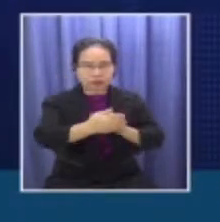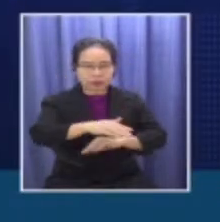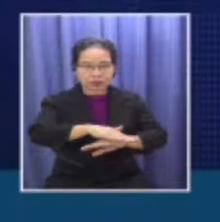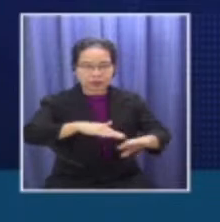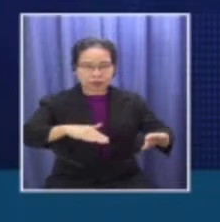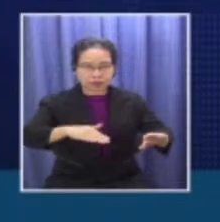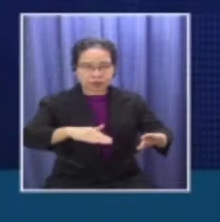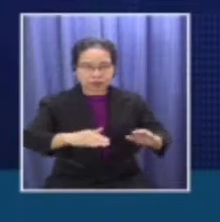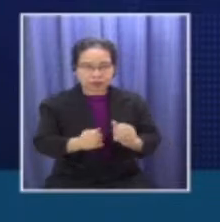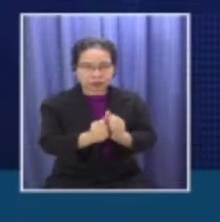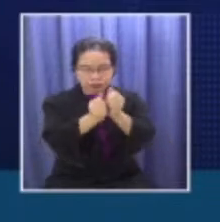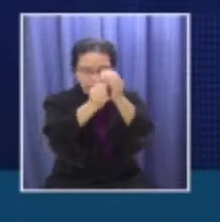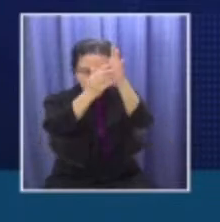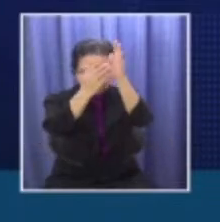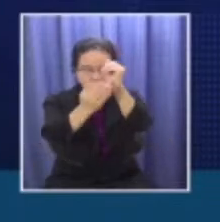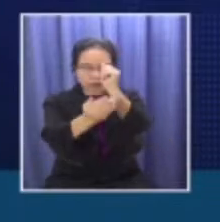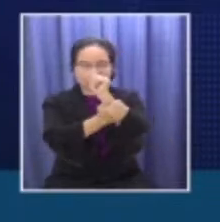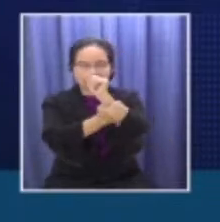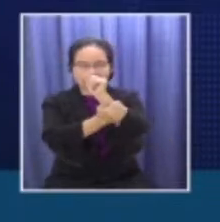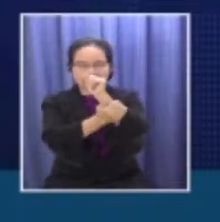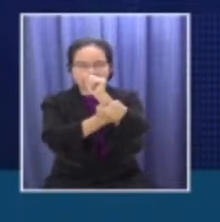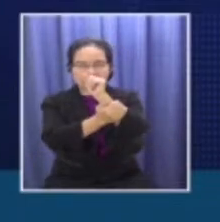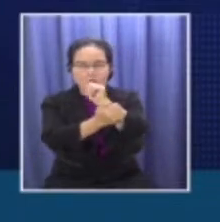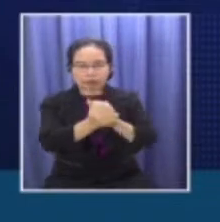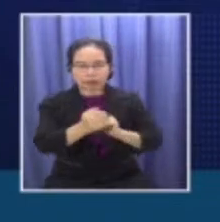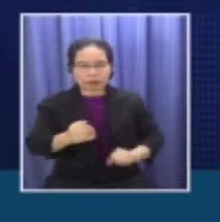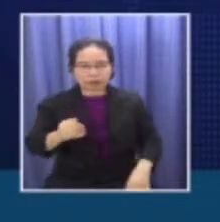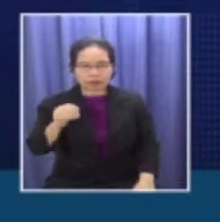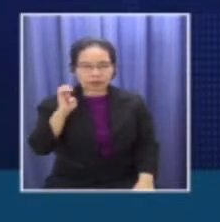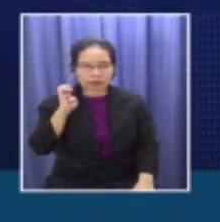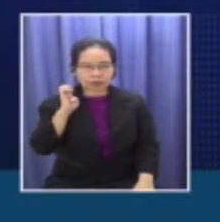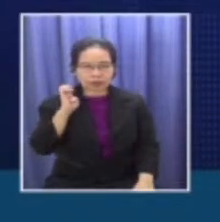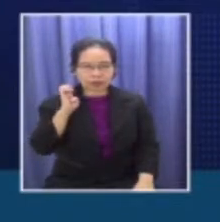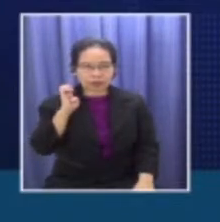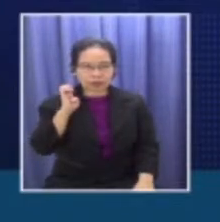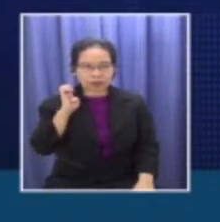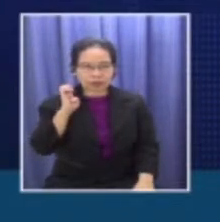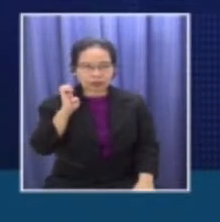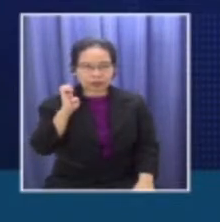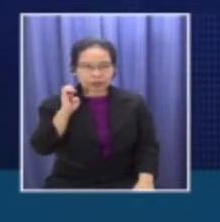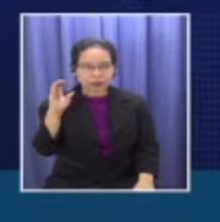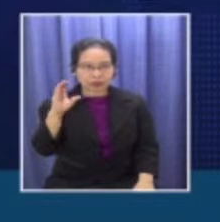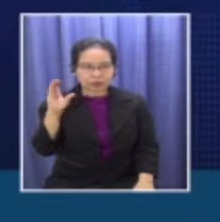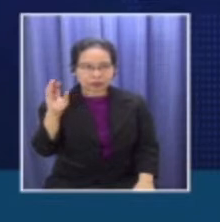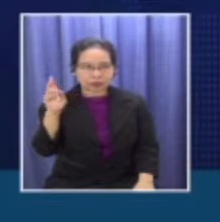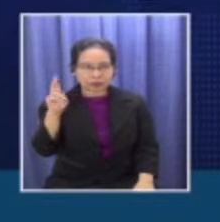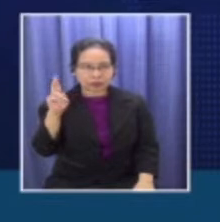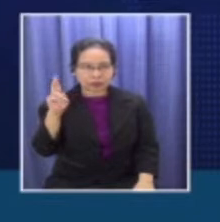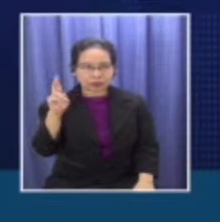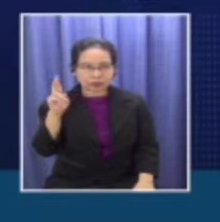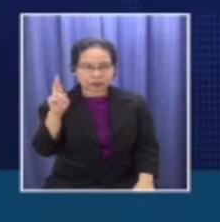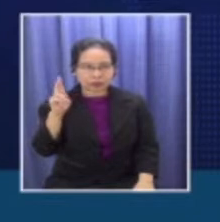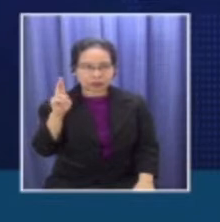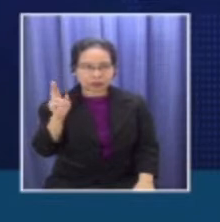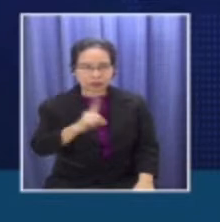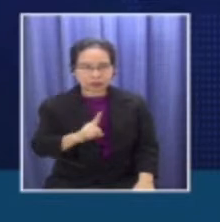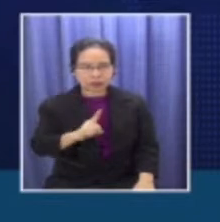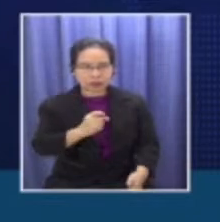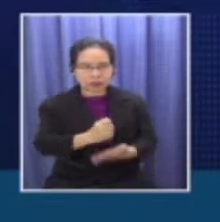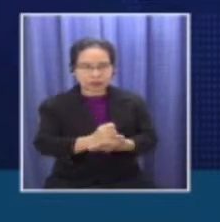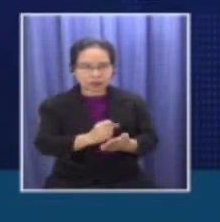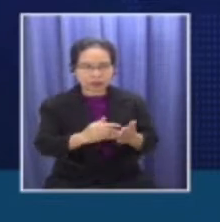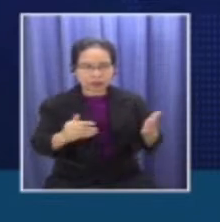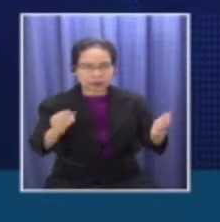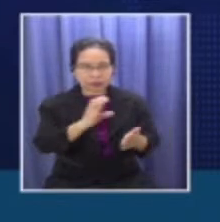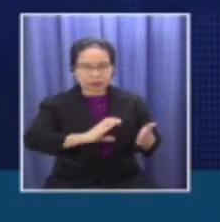others are not allowed to be called father, but in faith, but Abraham was called Father